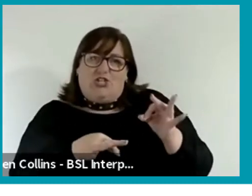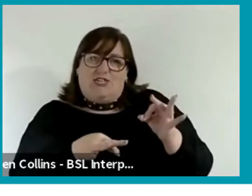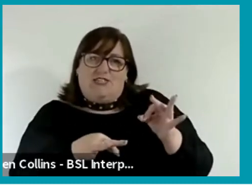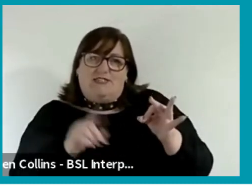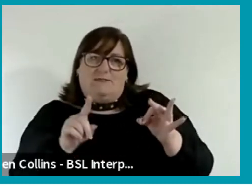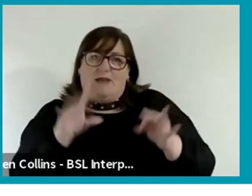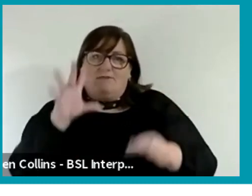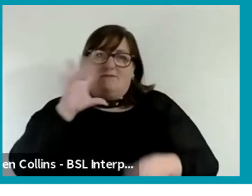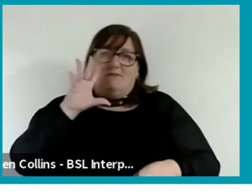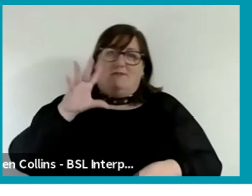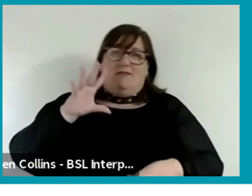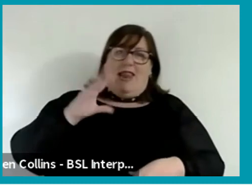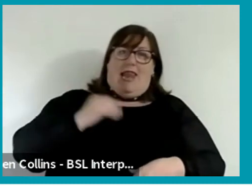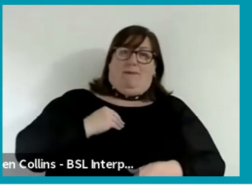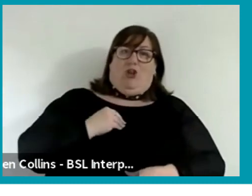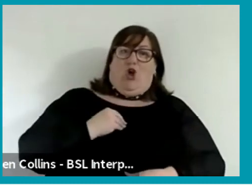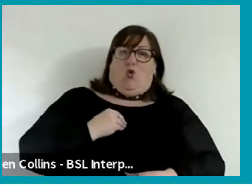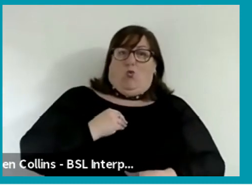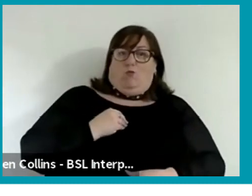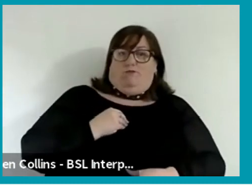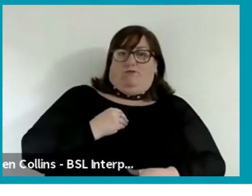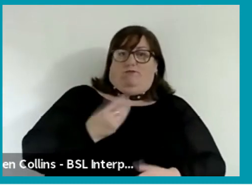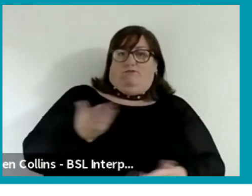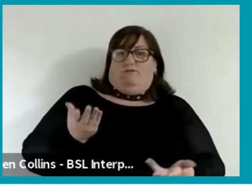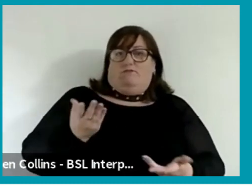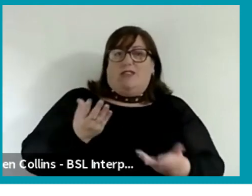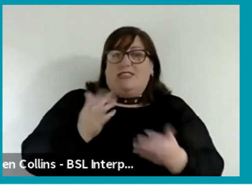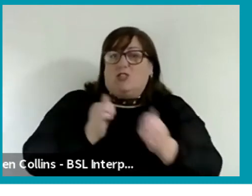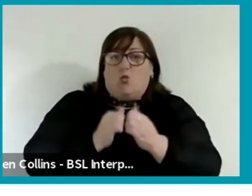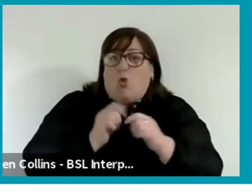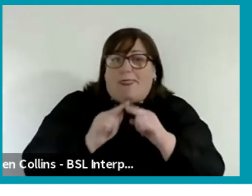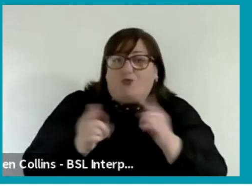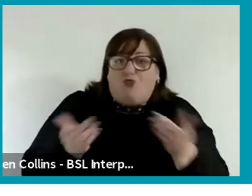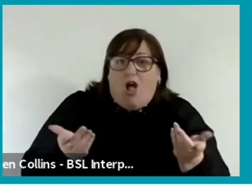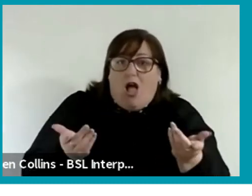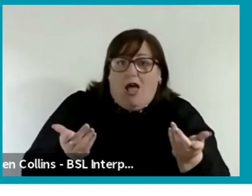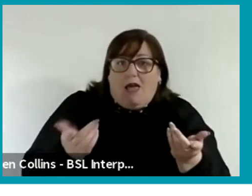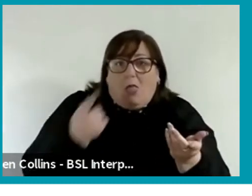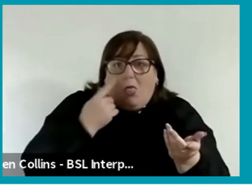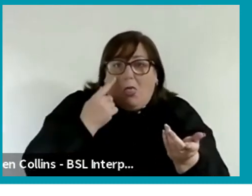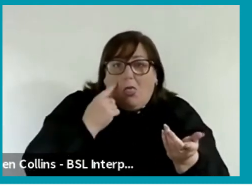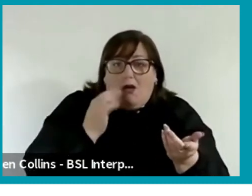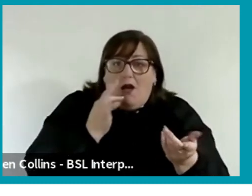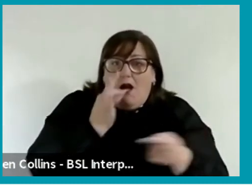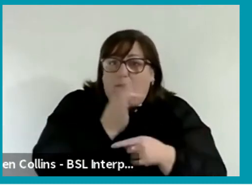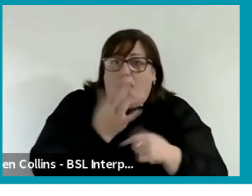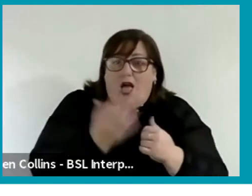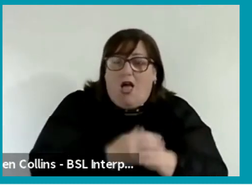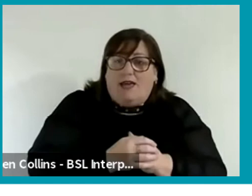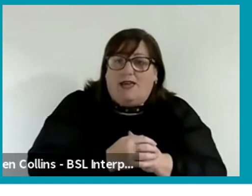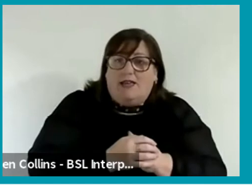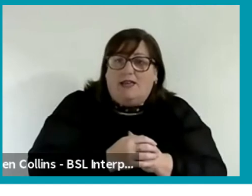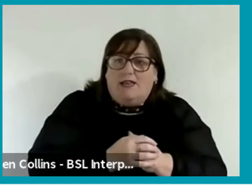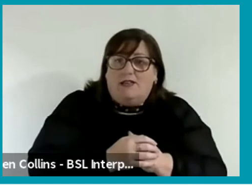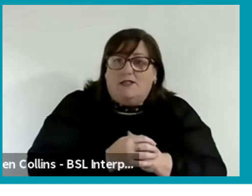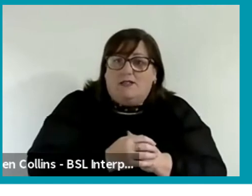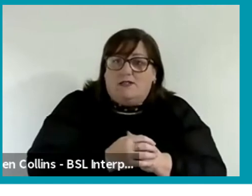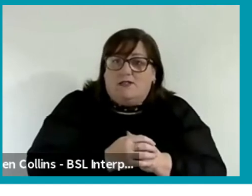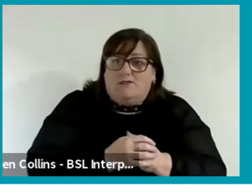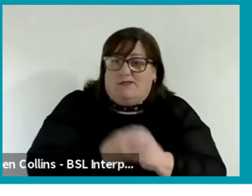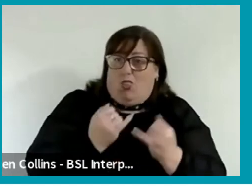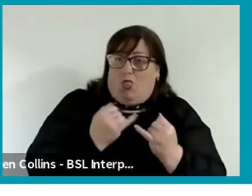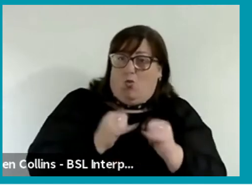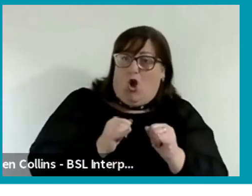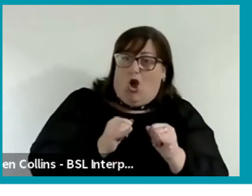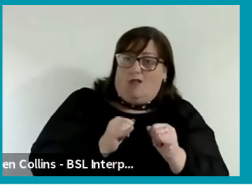us know about it and do try. It's always worth trying. The worst thing that can happen is that we're going to get back to you and say, not